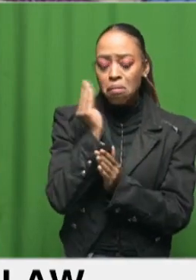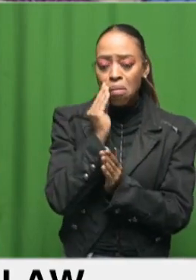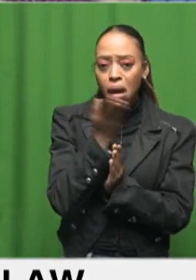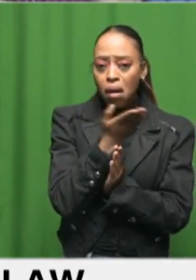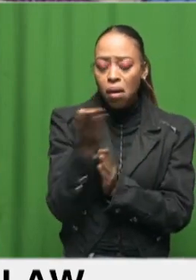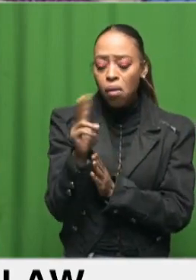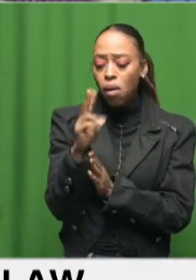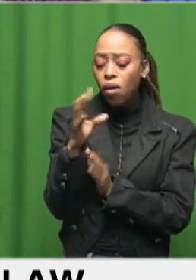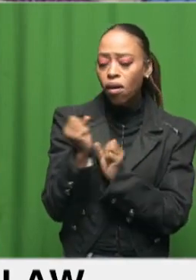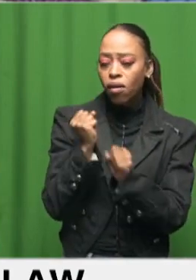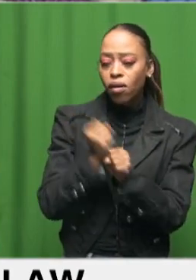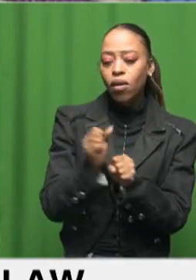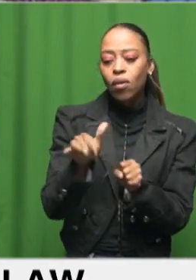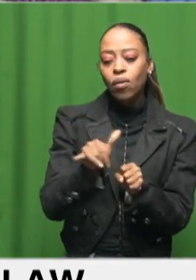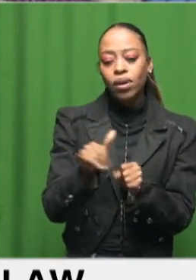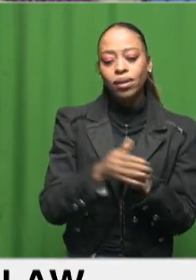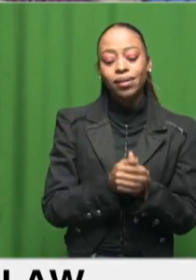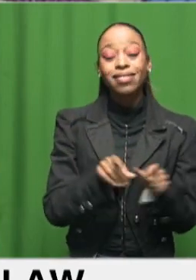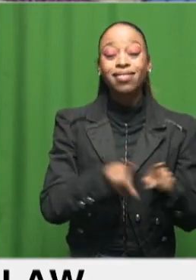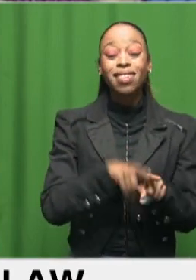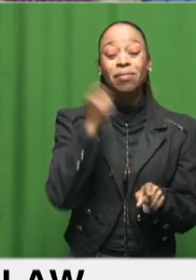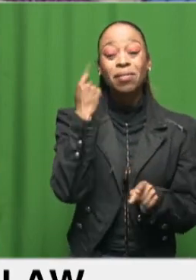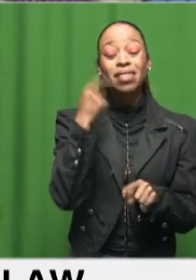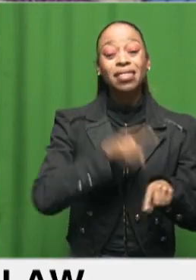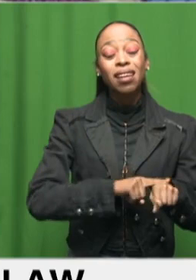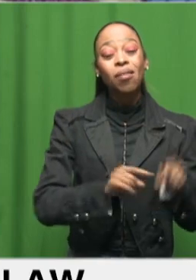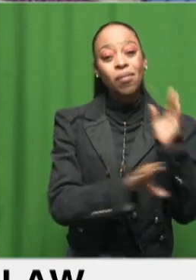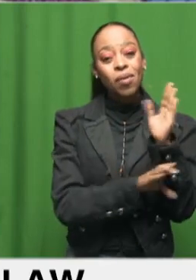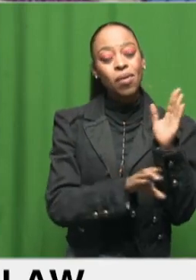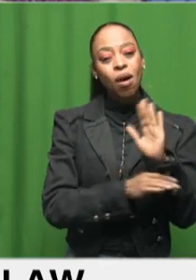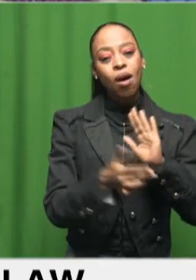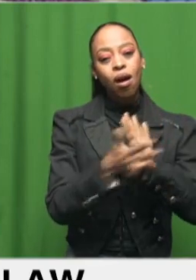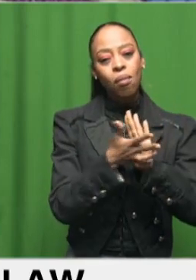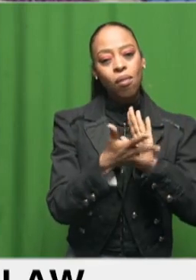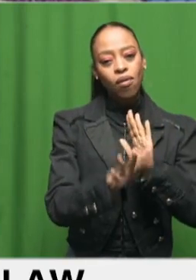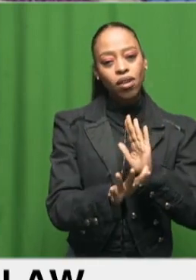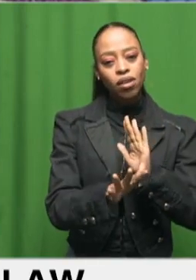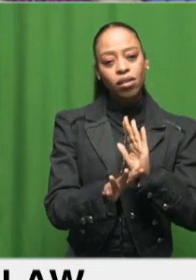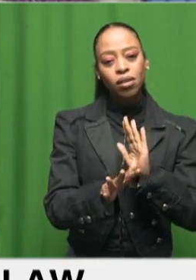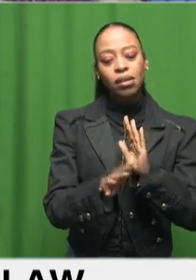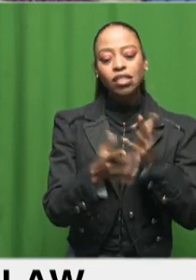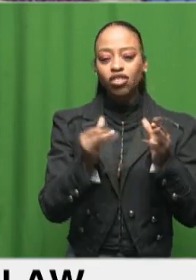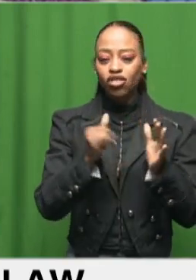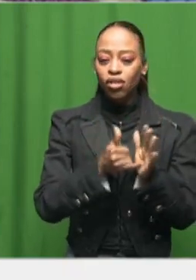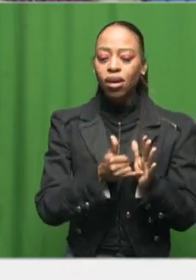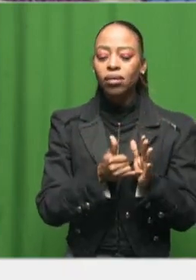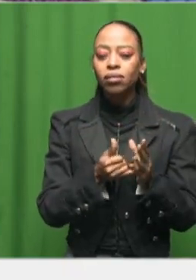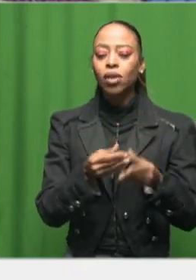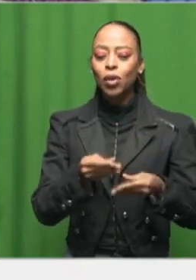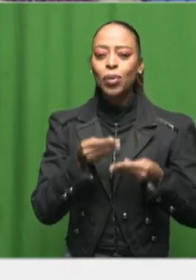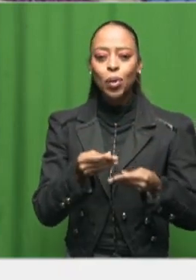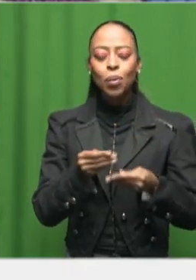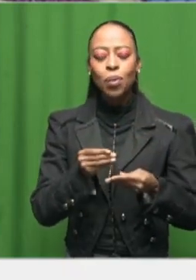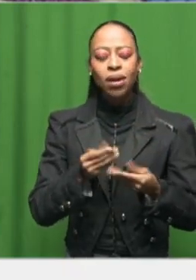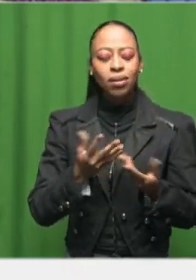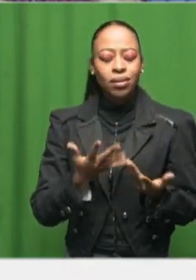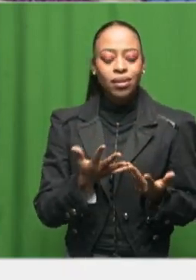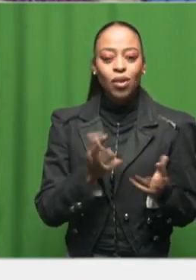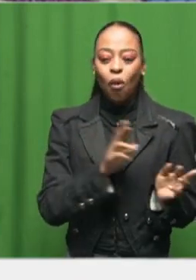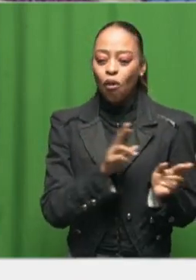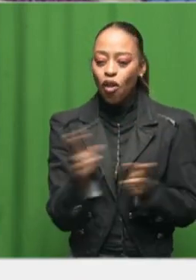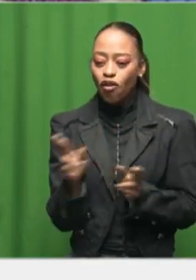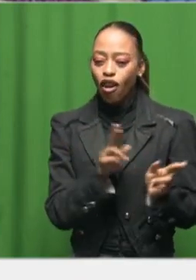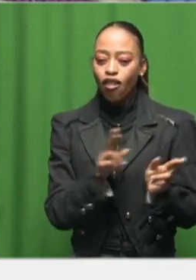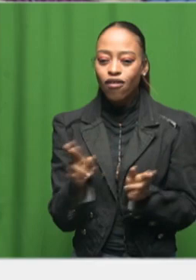past 25 years. Sakina will understand when the Constitution was adopted, it was an aspirational document. You couldn't make reference to